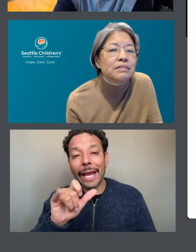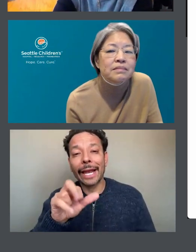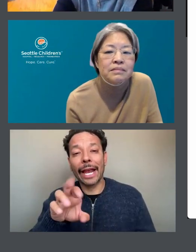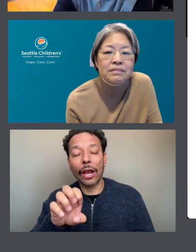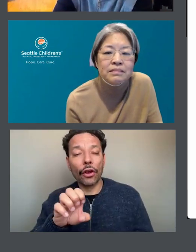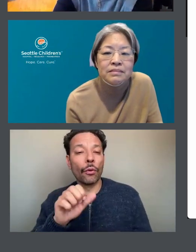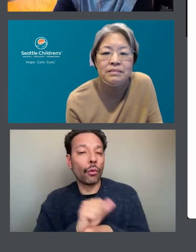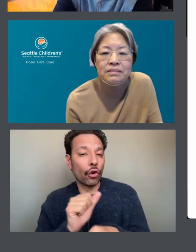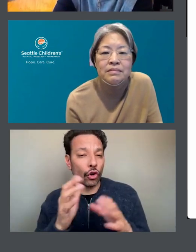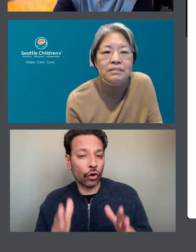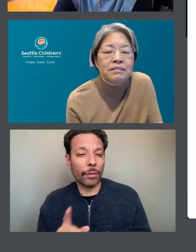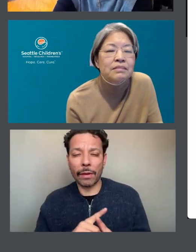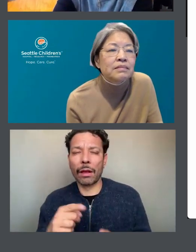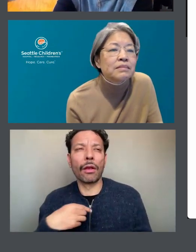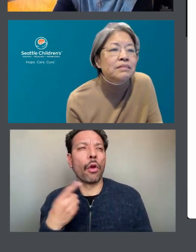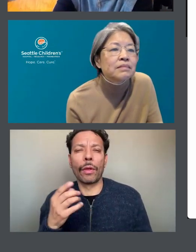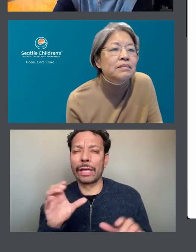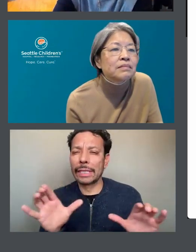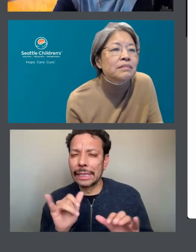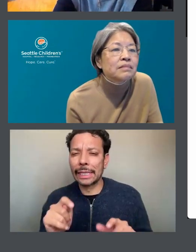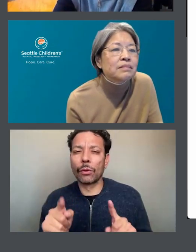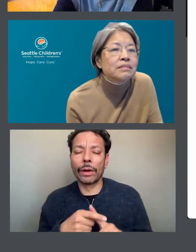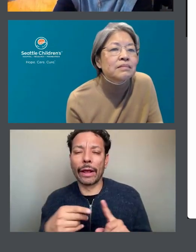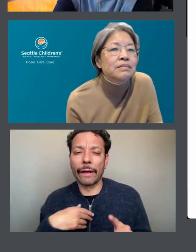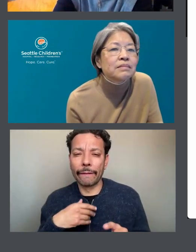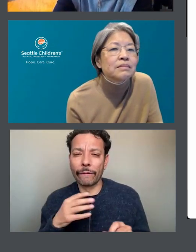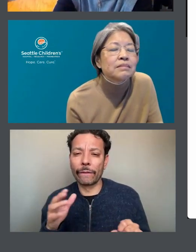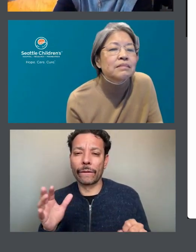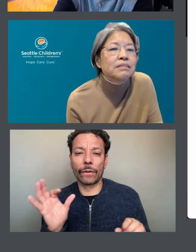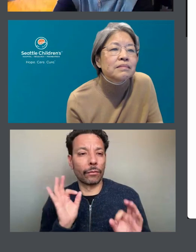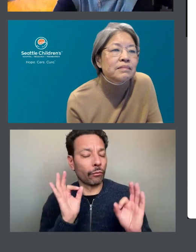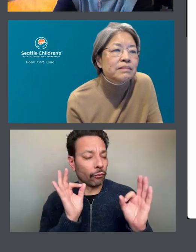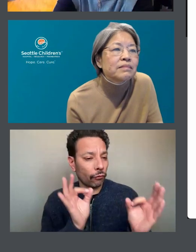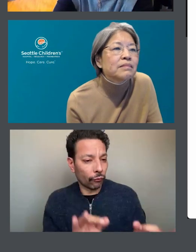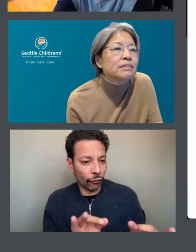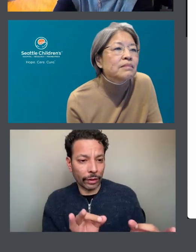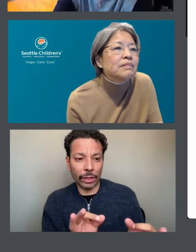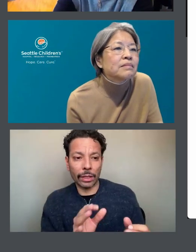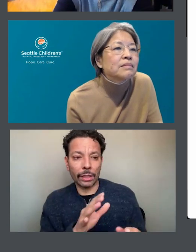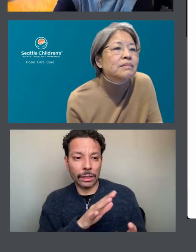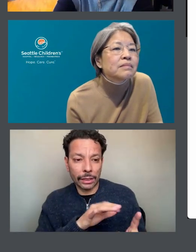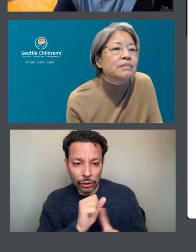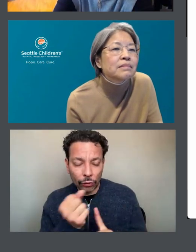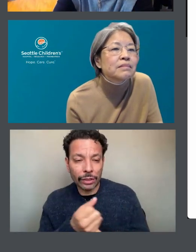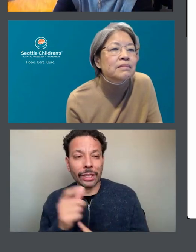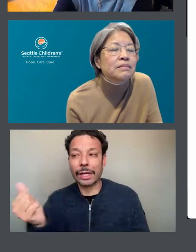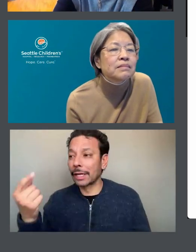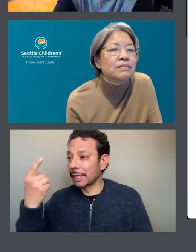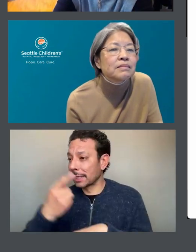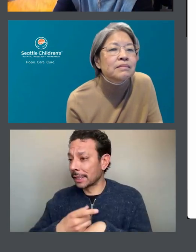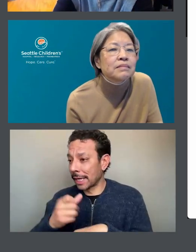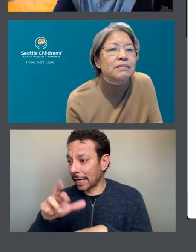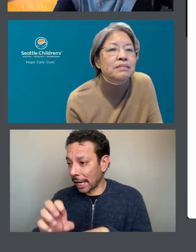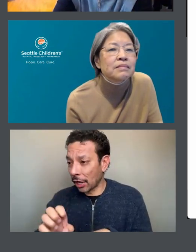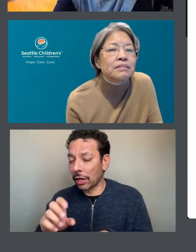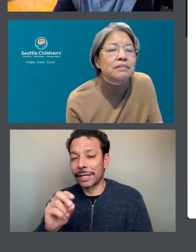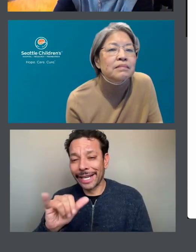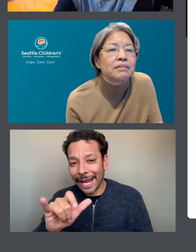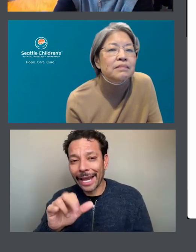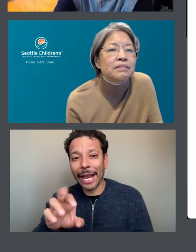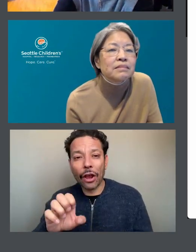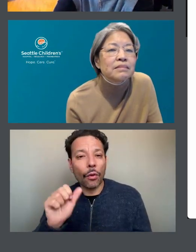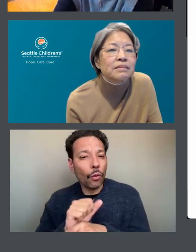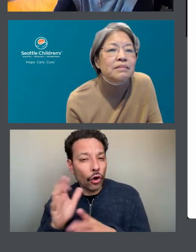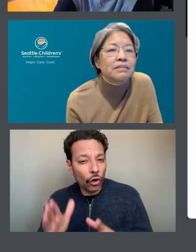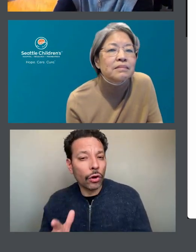I've only done it when we have optimal conditions. In other words, the daycare worker was well trained, knew exactly when